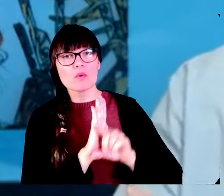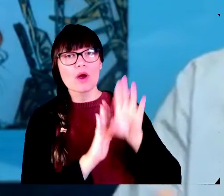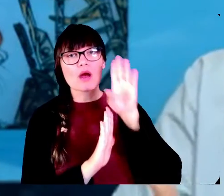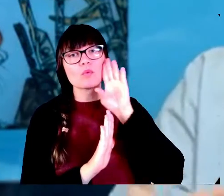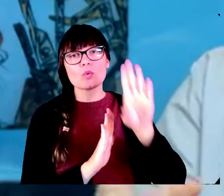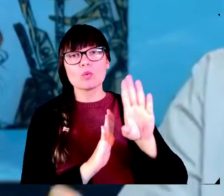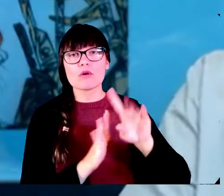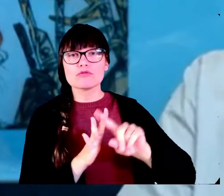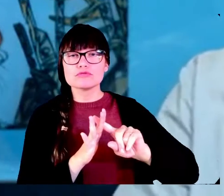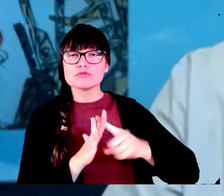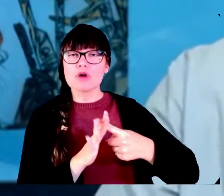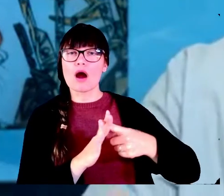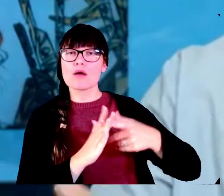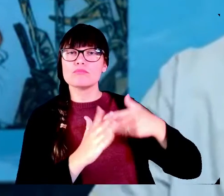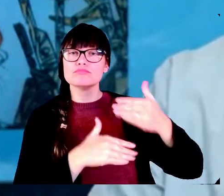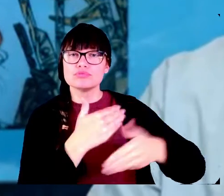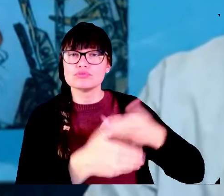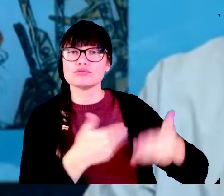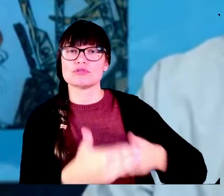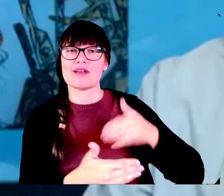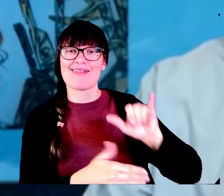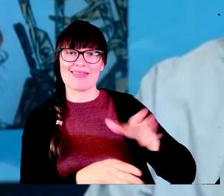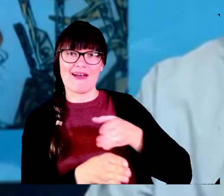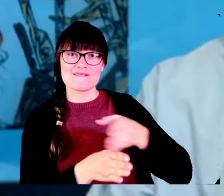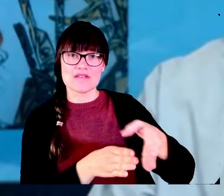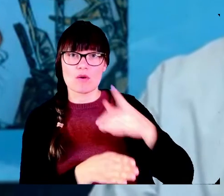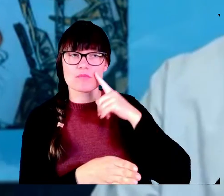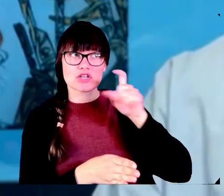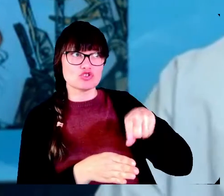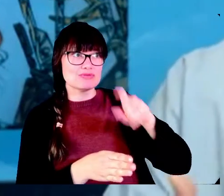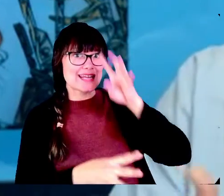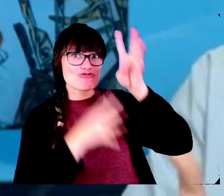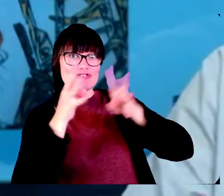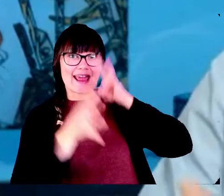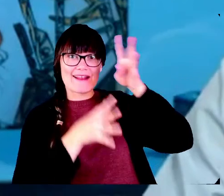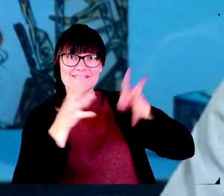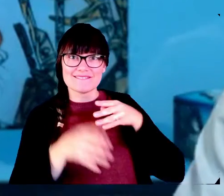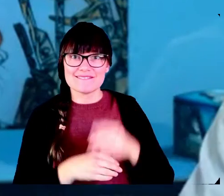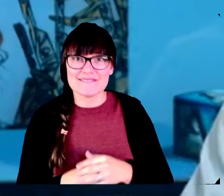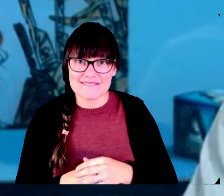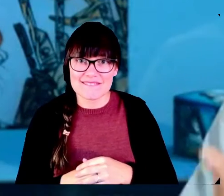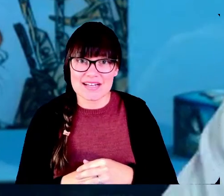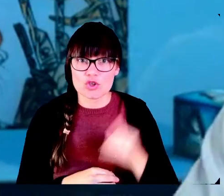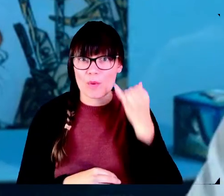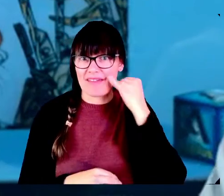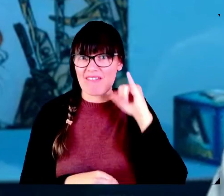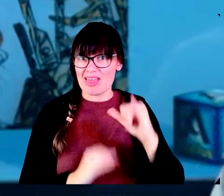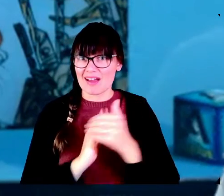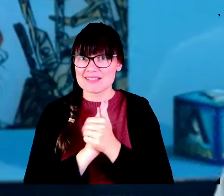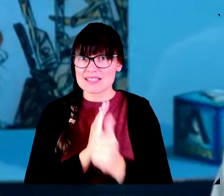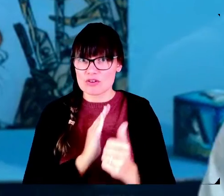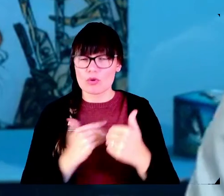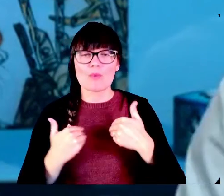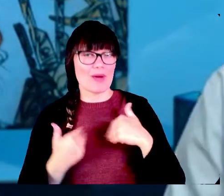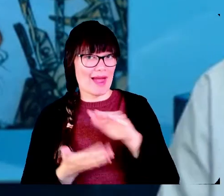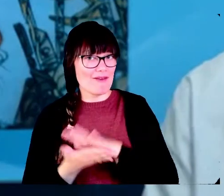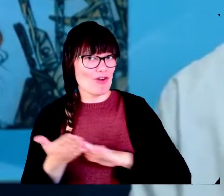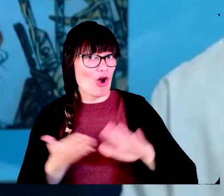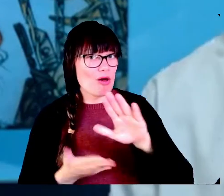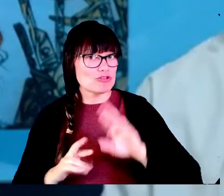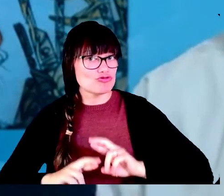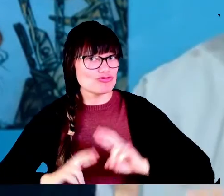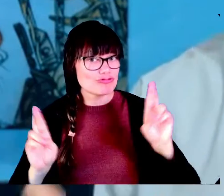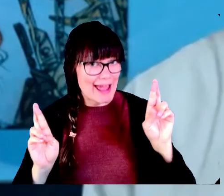ahead in that field because they need people who are creative. So if that's where you are, there are colleges and places you can